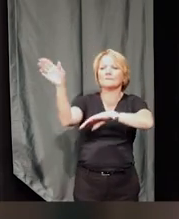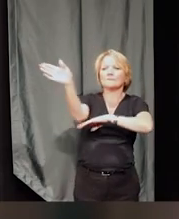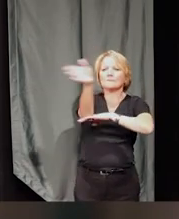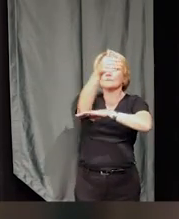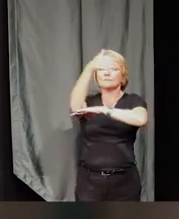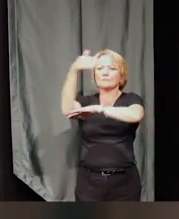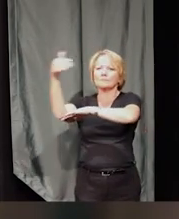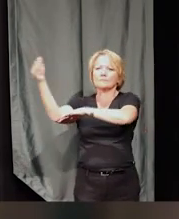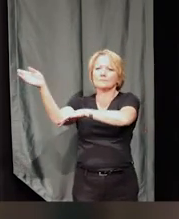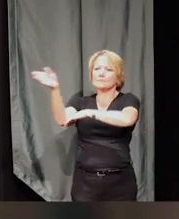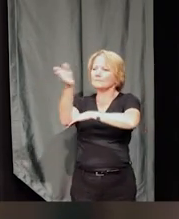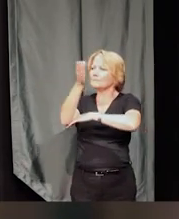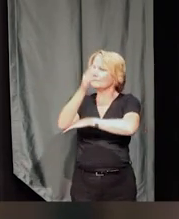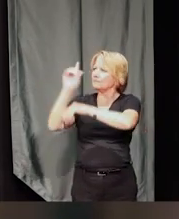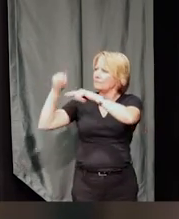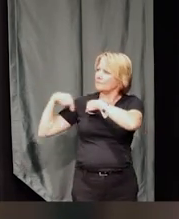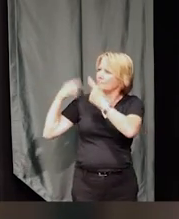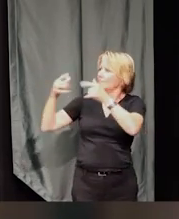star-spangled